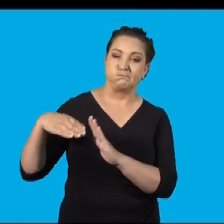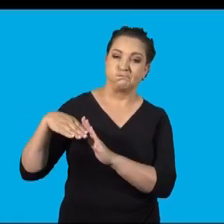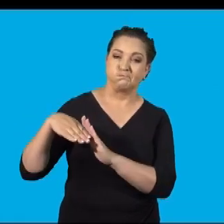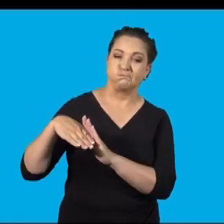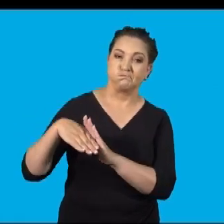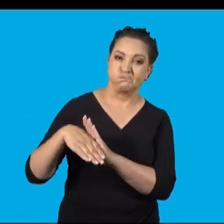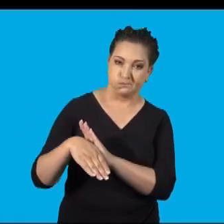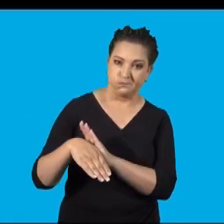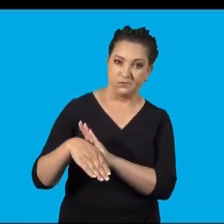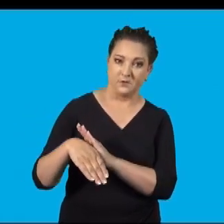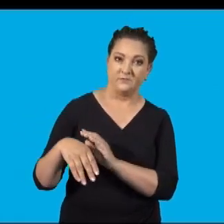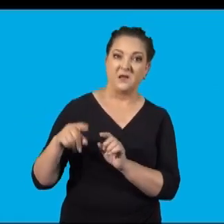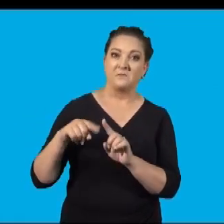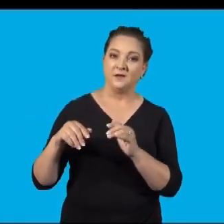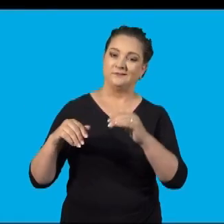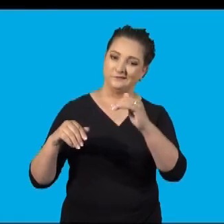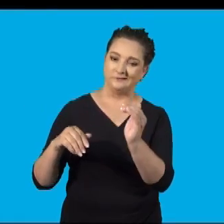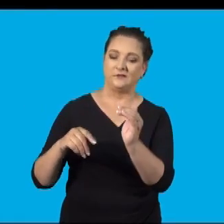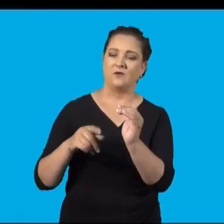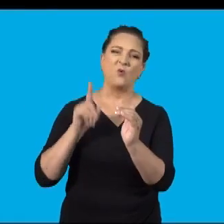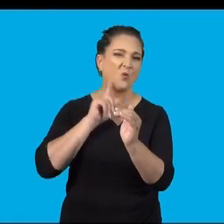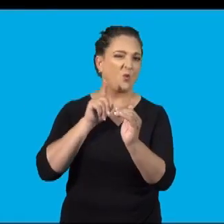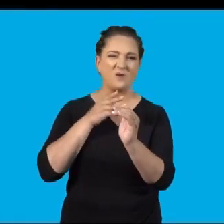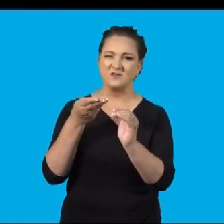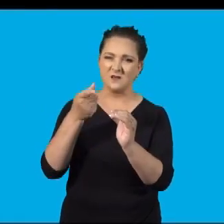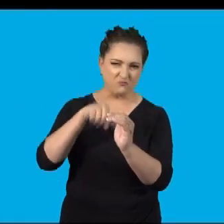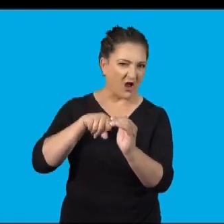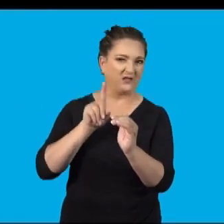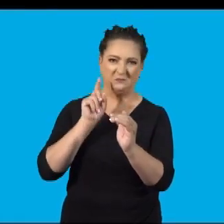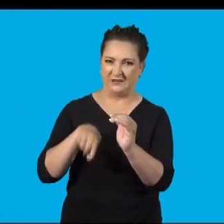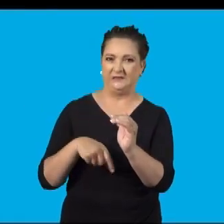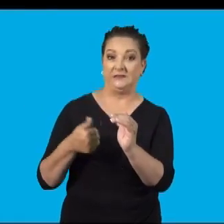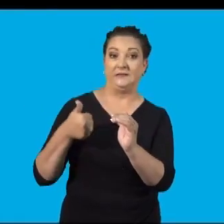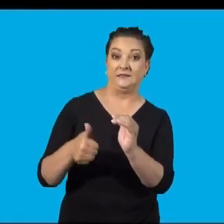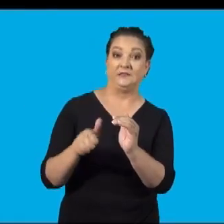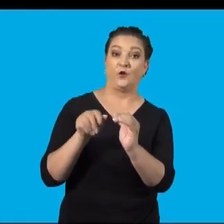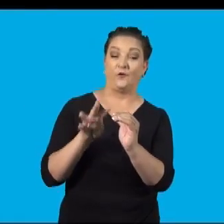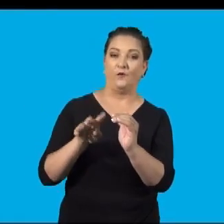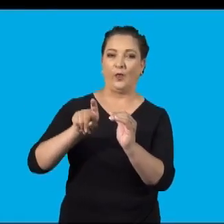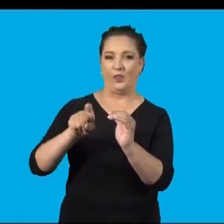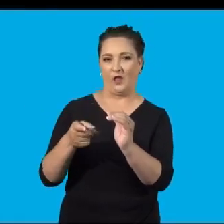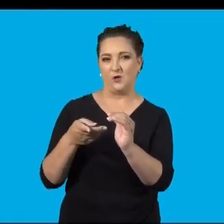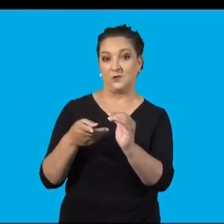accumulated depreciation. And I should always open a bracket here. At the beginning, it was